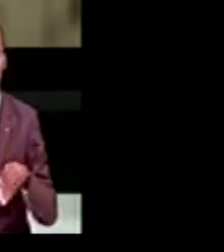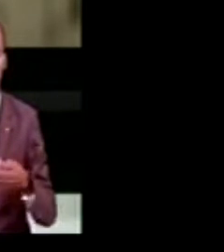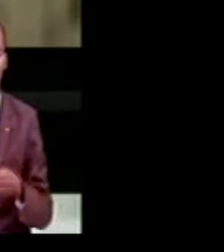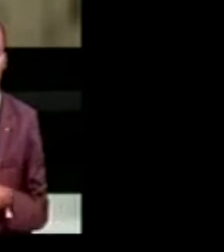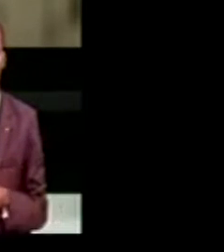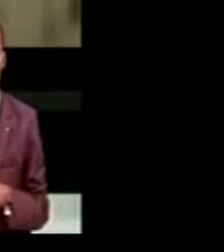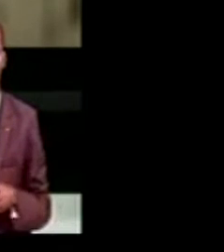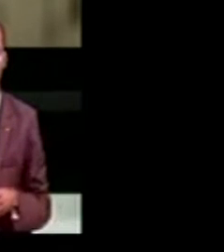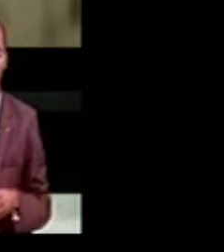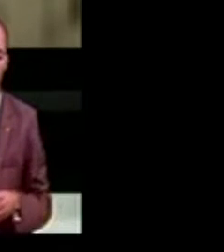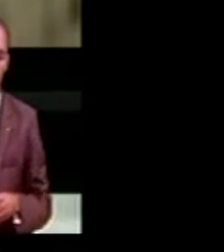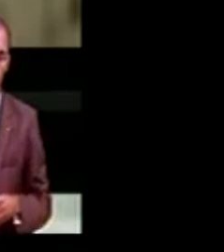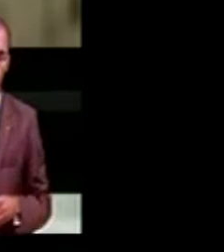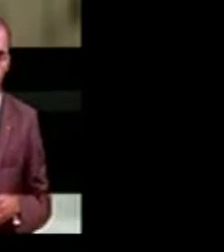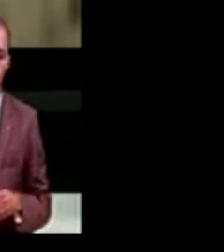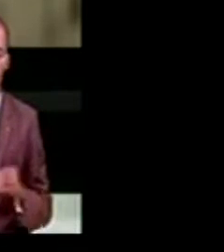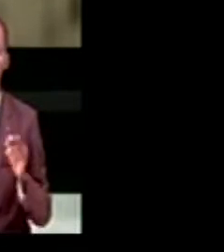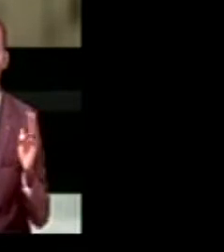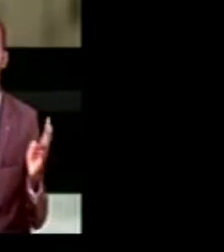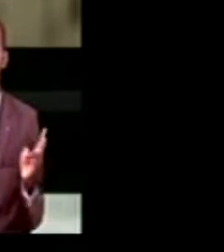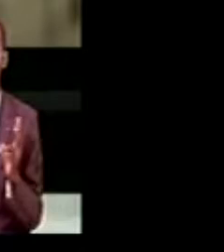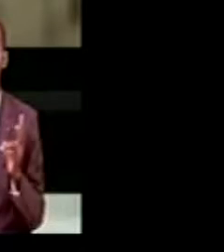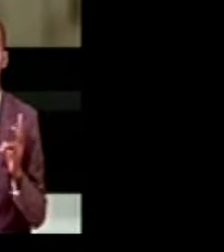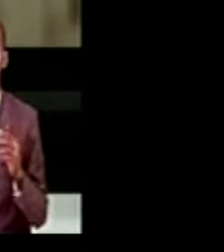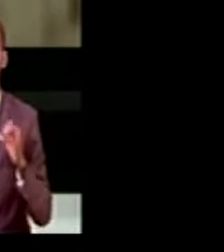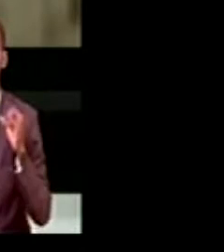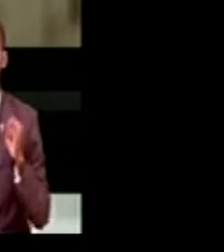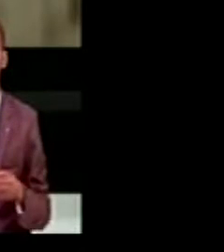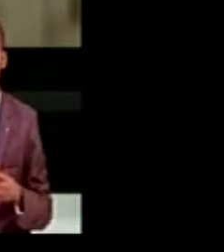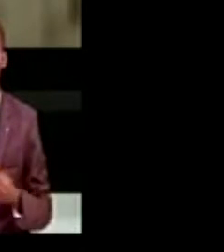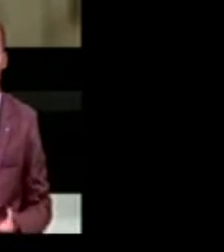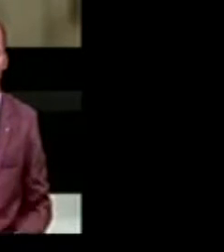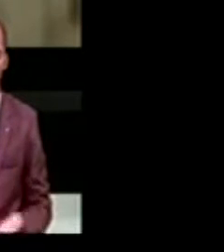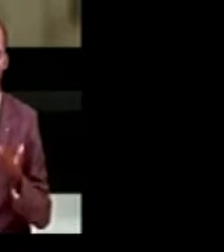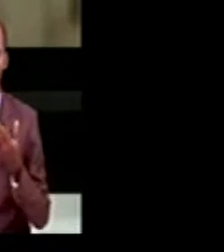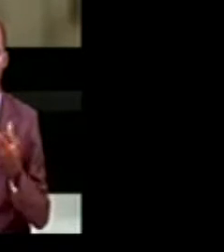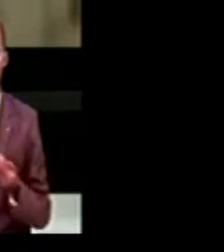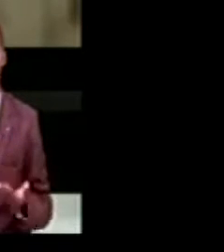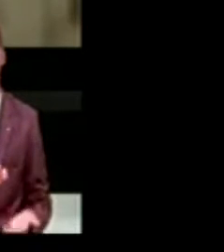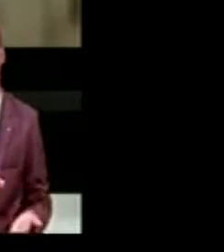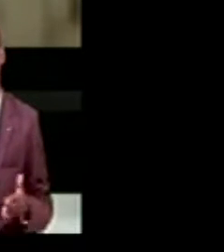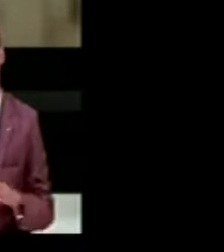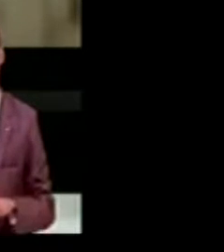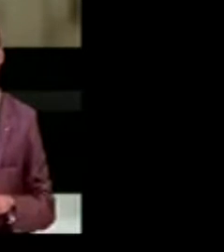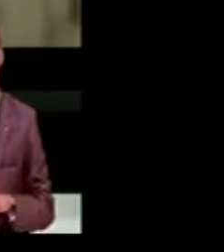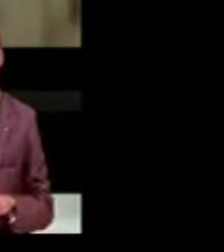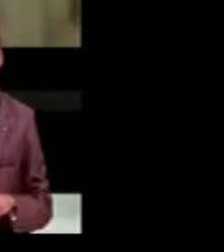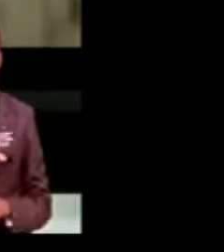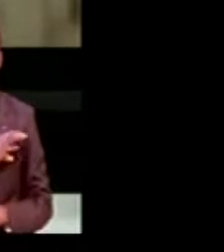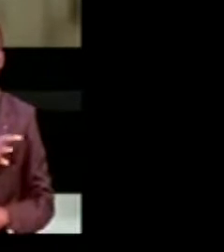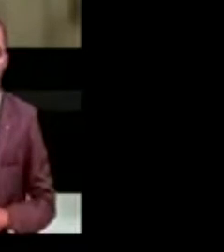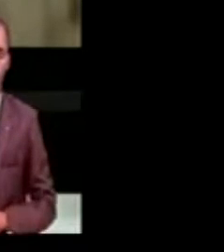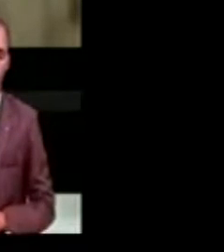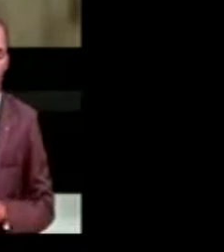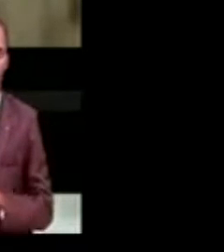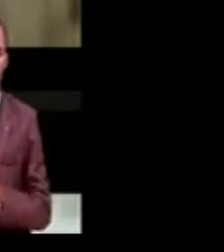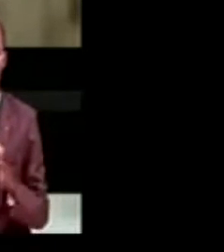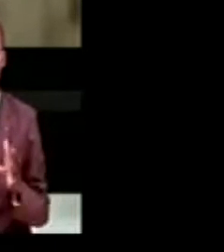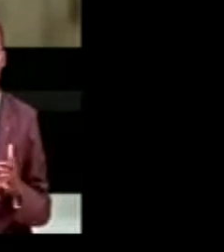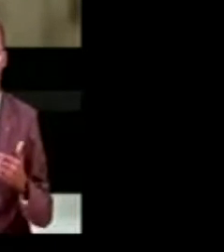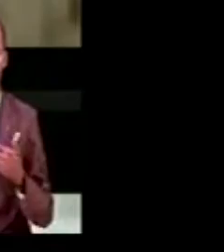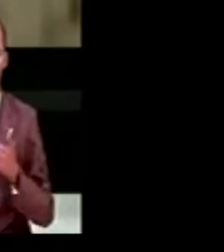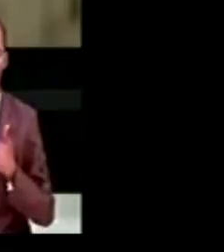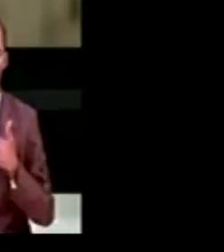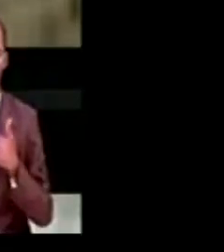dying bed, to give you your soul the victory, the power to raise